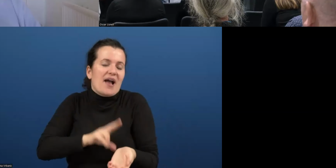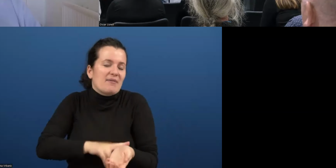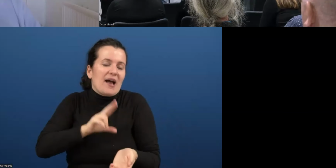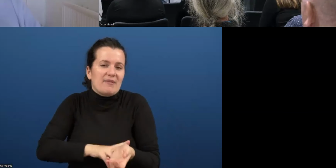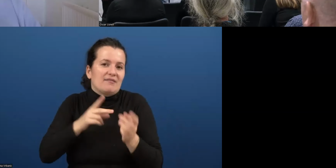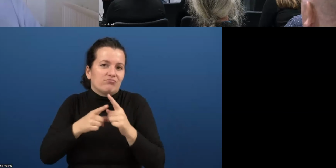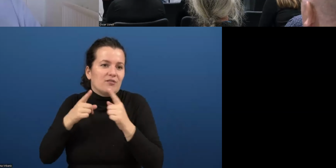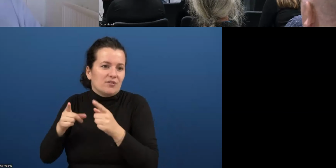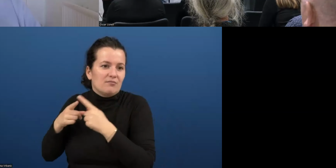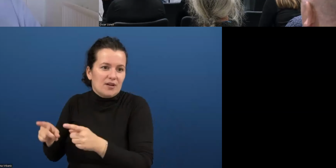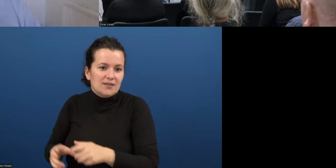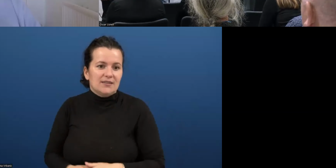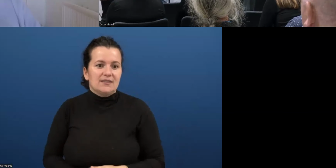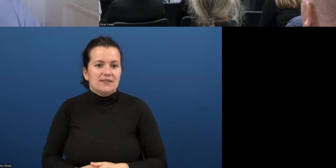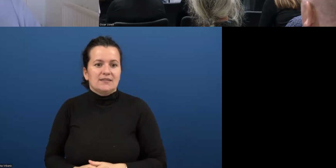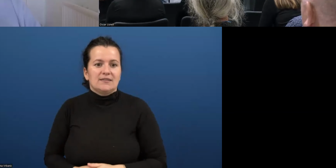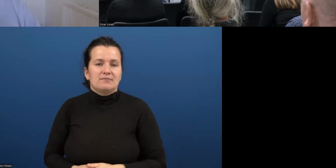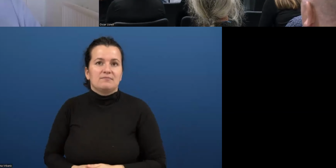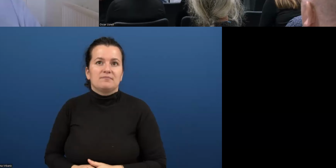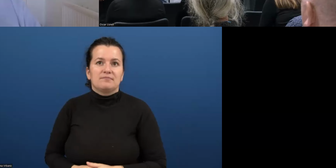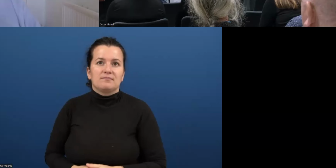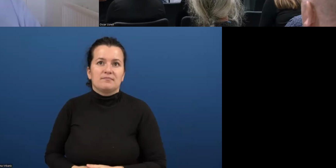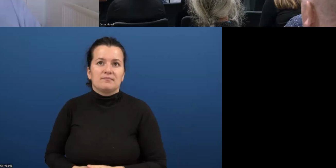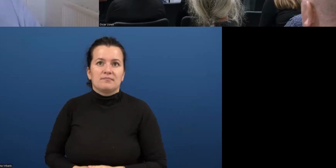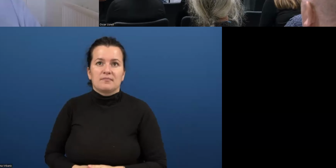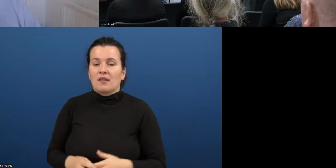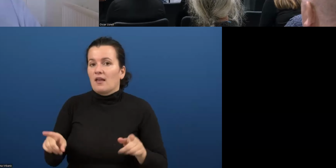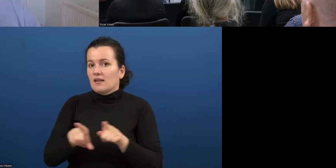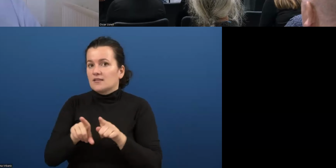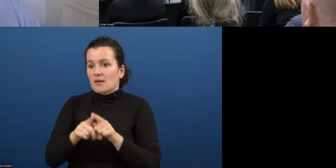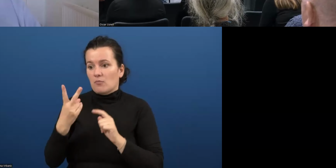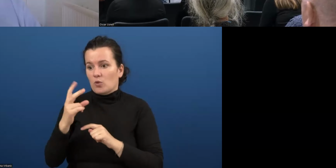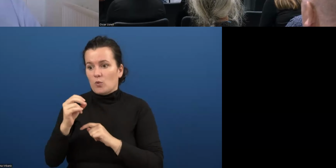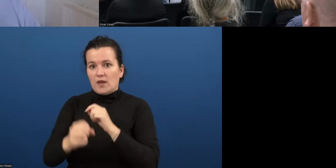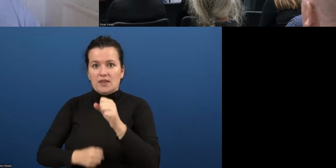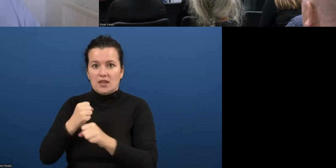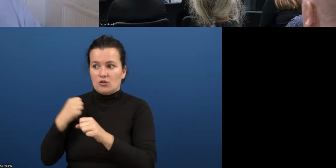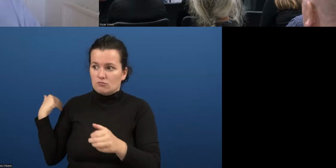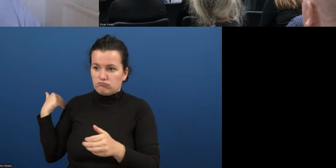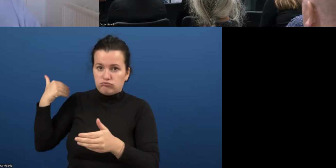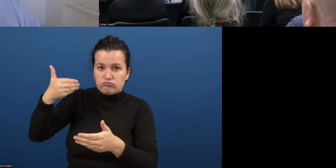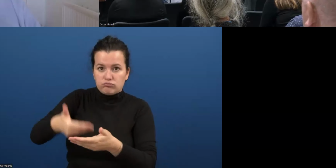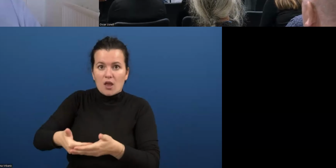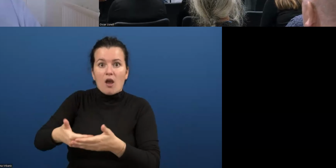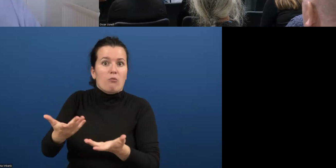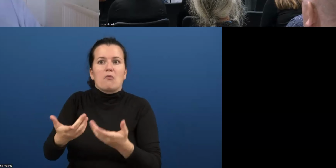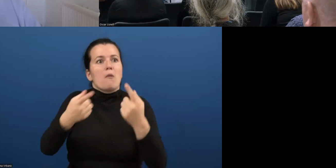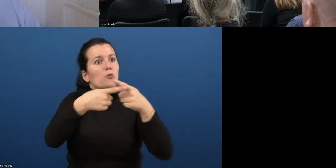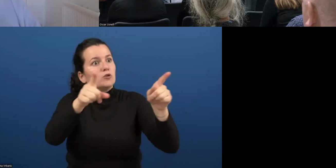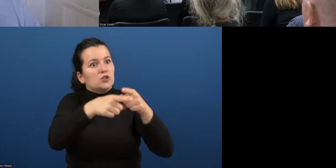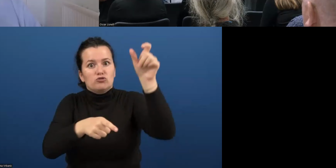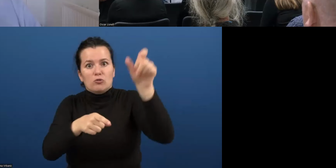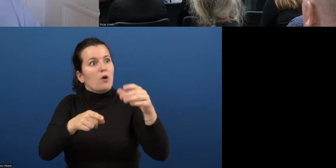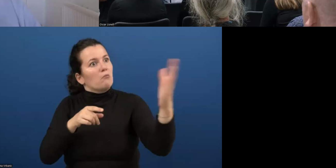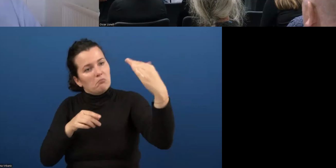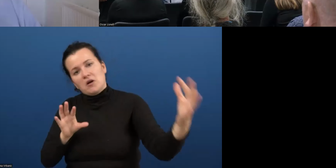also looking back to what we've been doing for the last 20 years, we've been working a lot with different composers, different musicians, etc. And it's been like